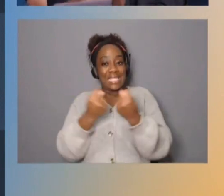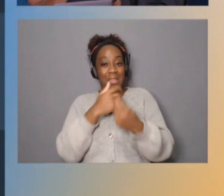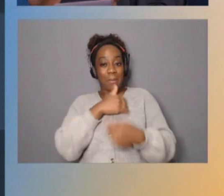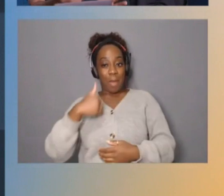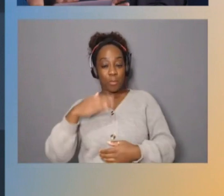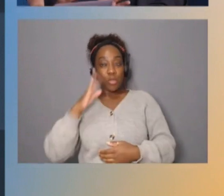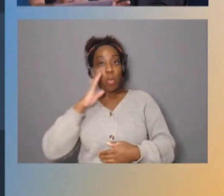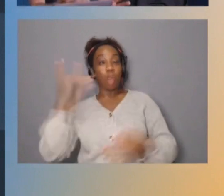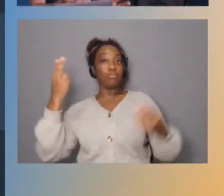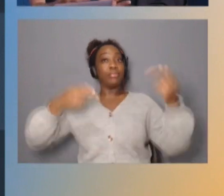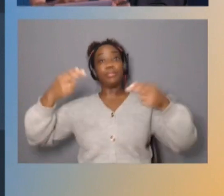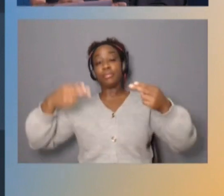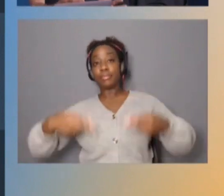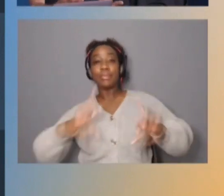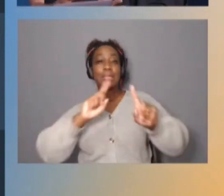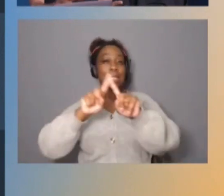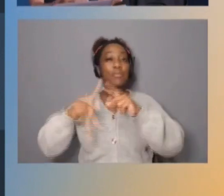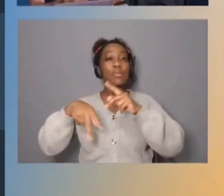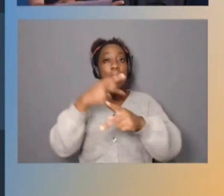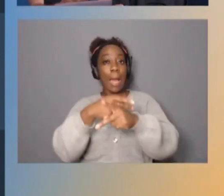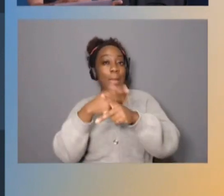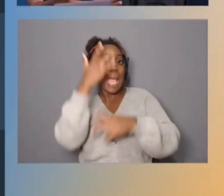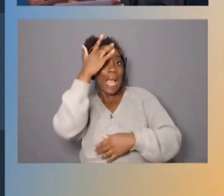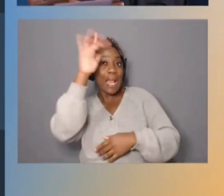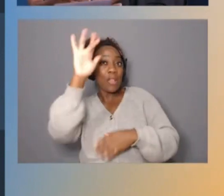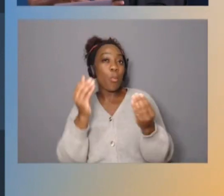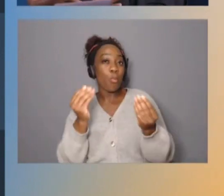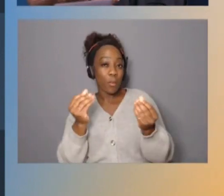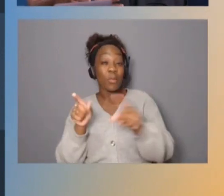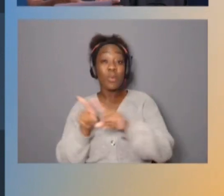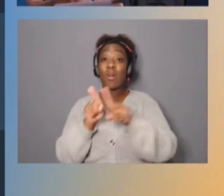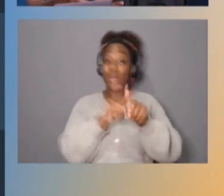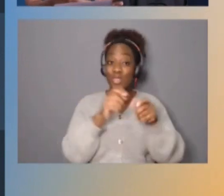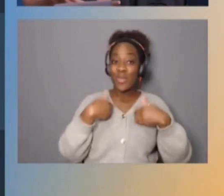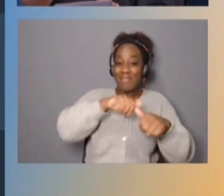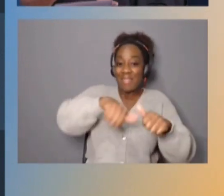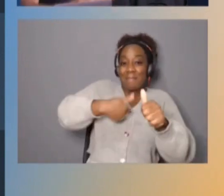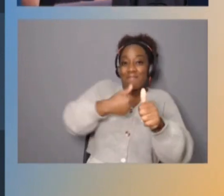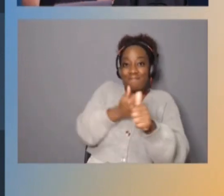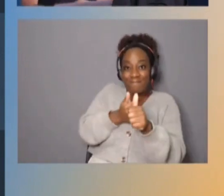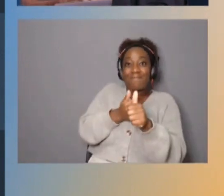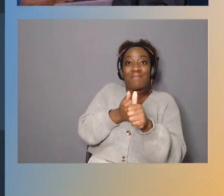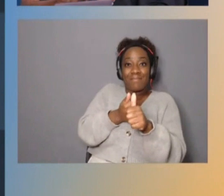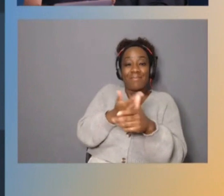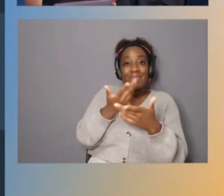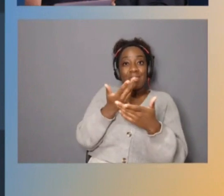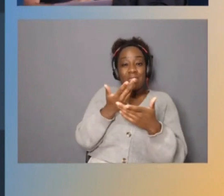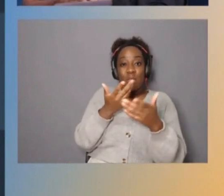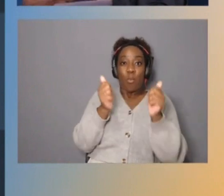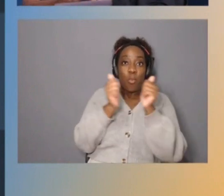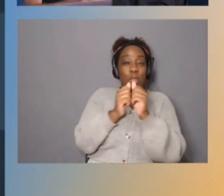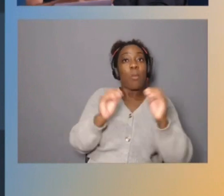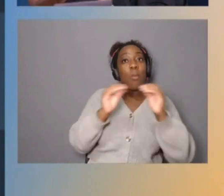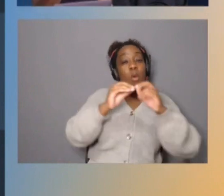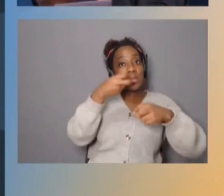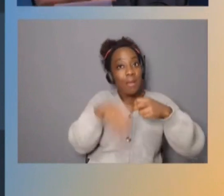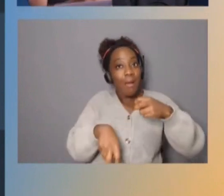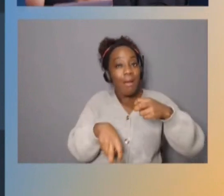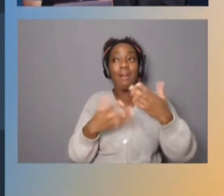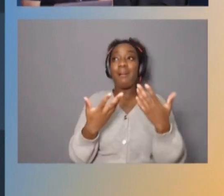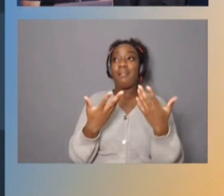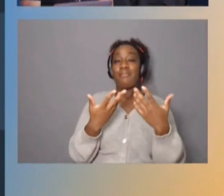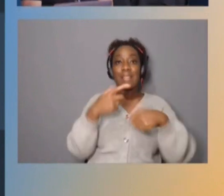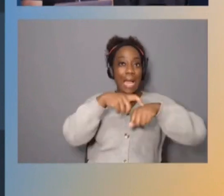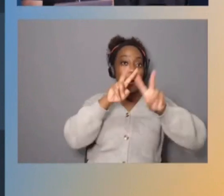there's a back-end process of physical verification that's getting harder and harder. Timing analysis, design rule checks, those sort of